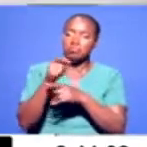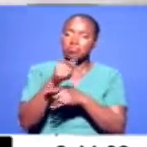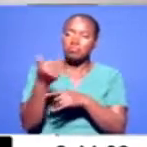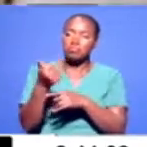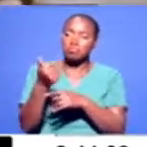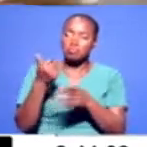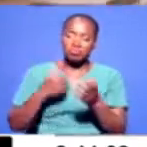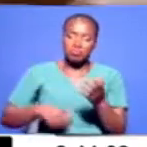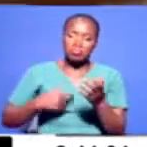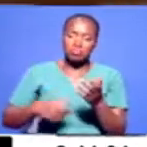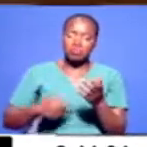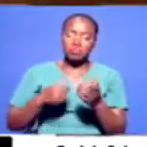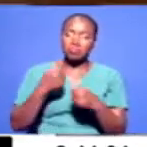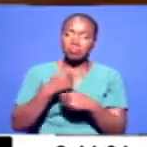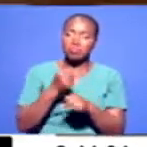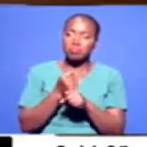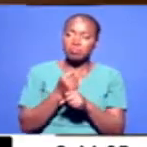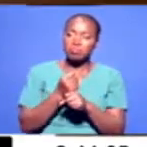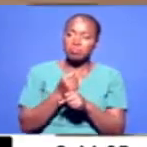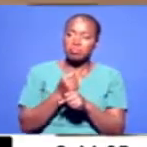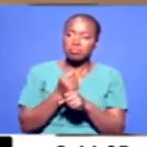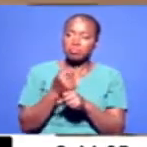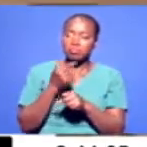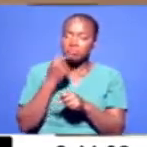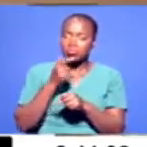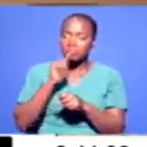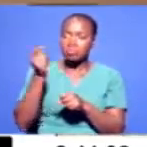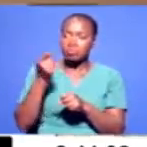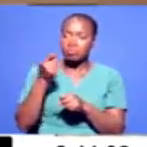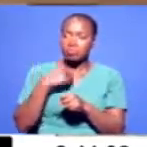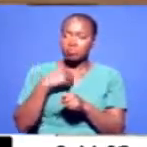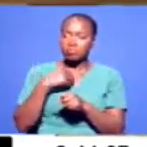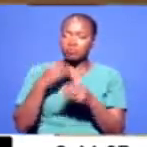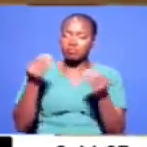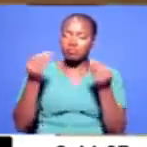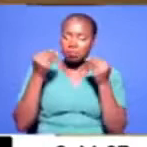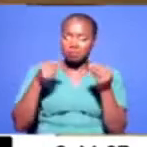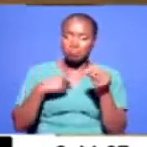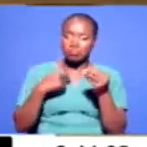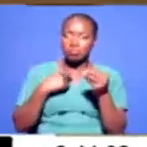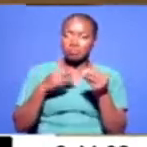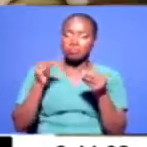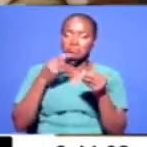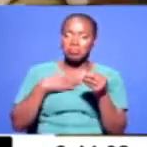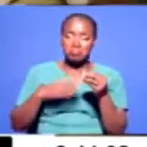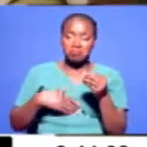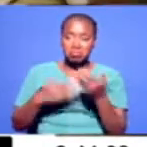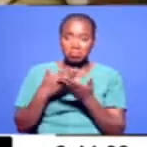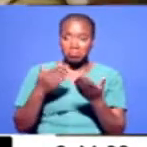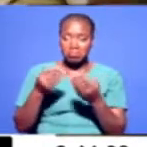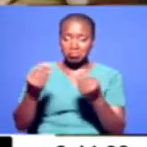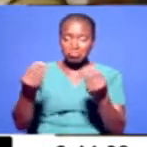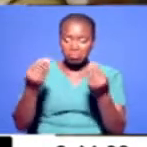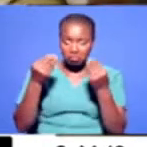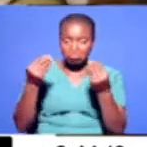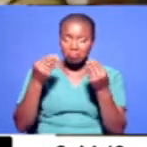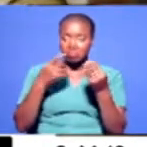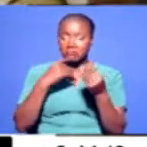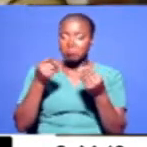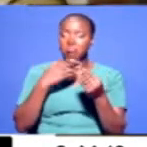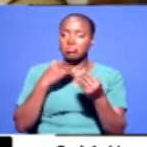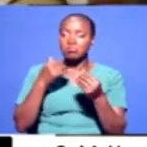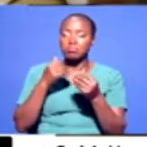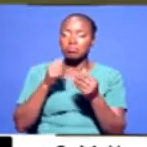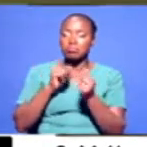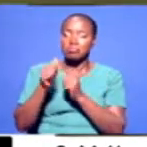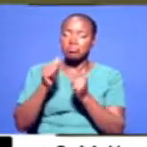guitar making. As I told you, in Kenya I had to teach myself. There was nobody around to teach me. So now I would like to pass this